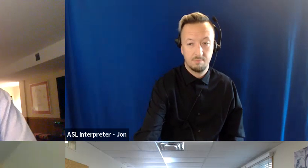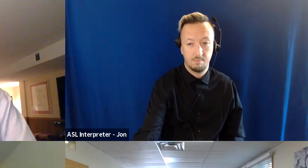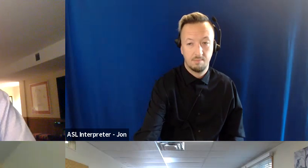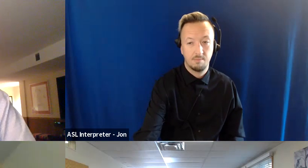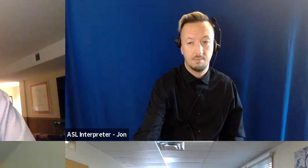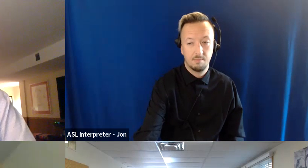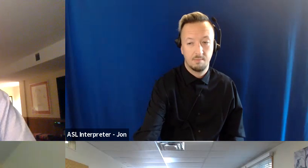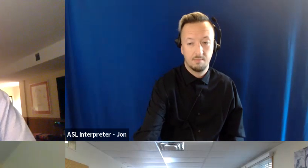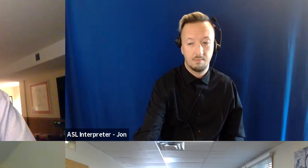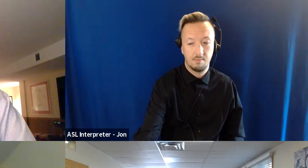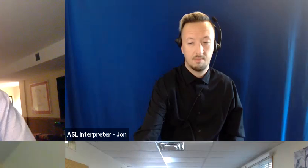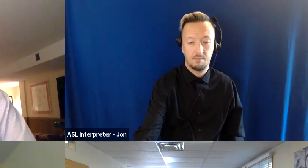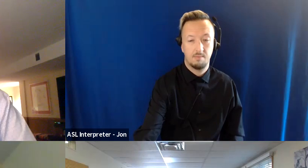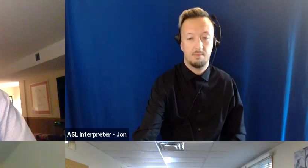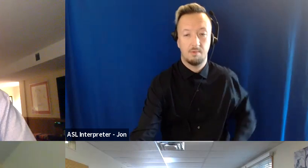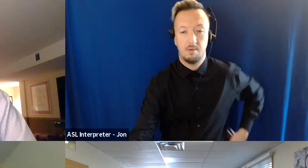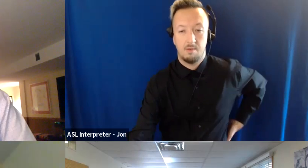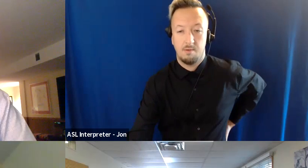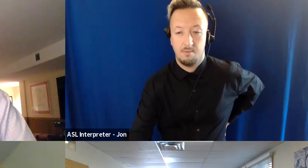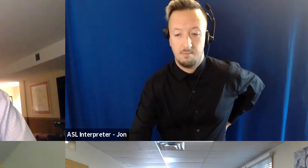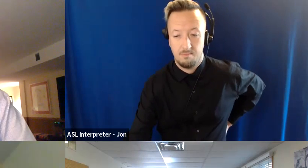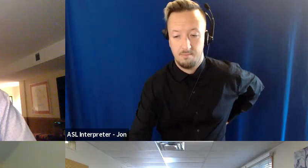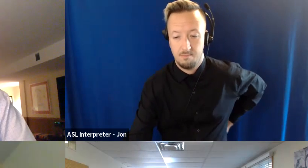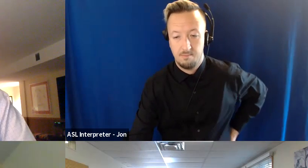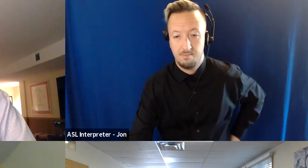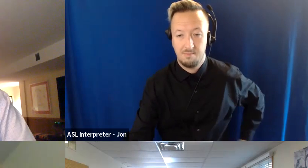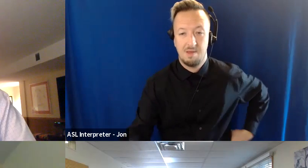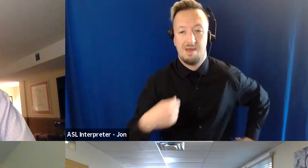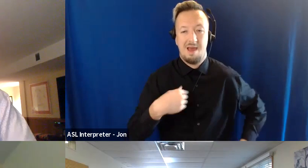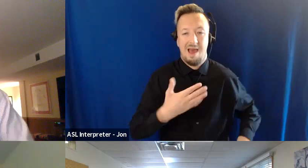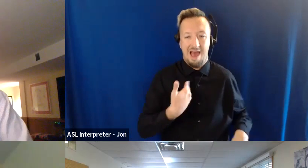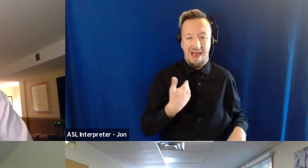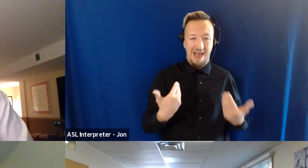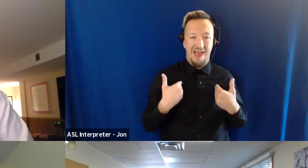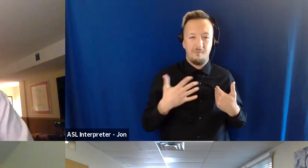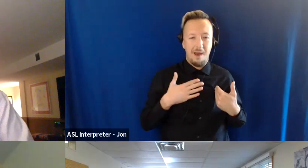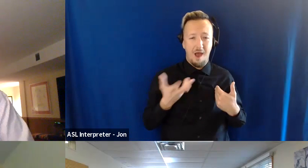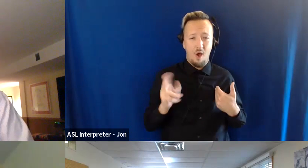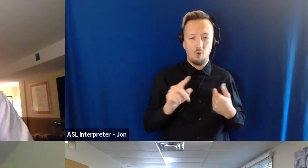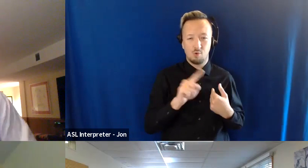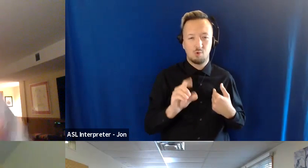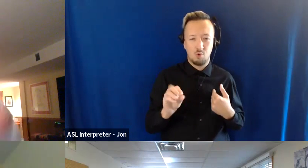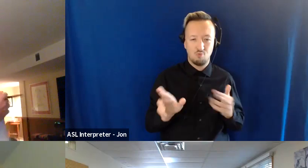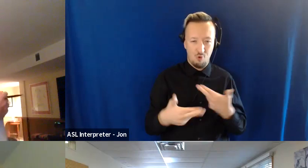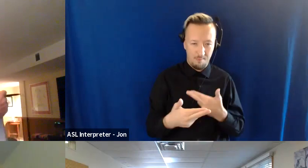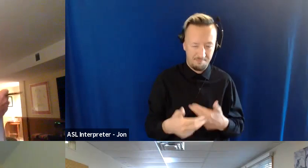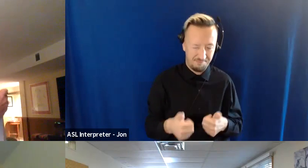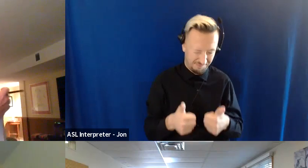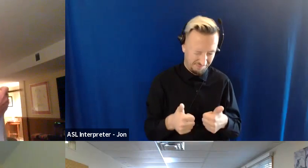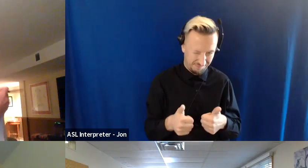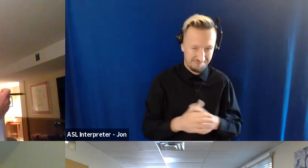Okay. And I am currently filming in my own little Zoom room. Nice,